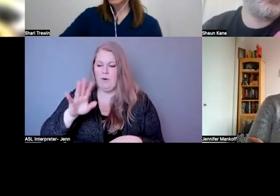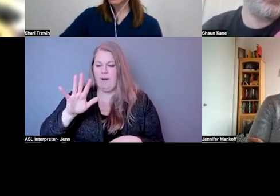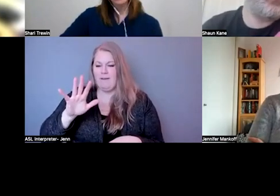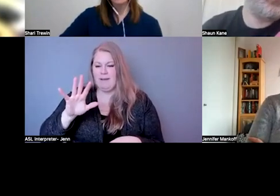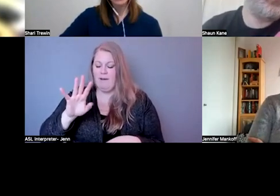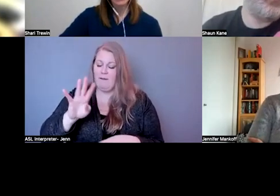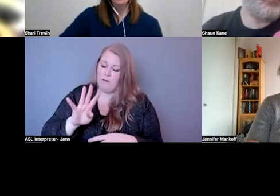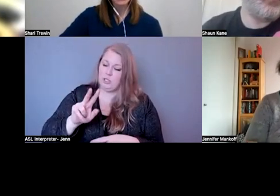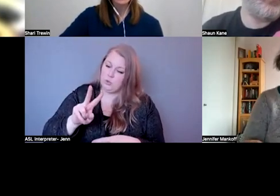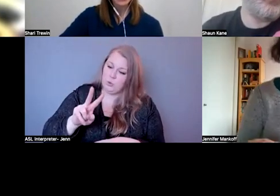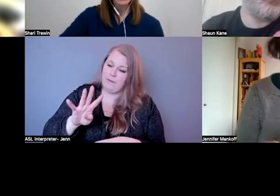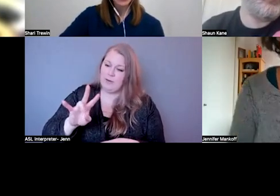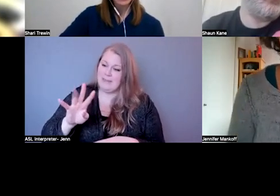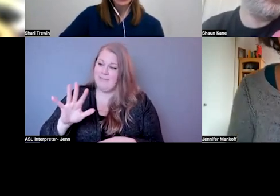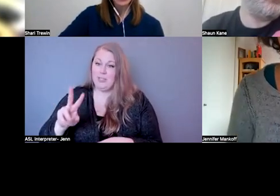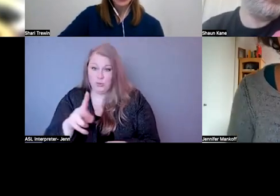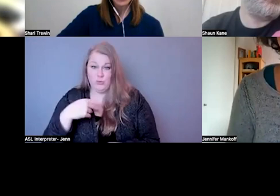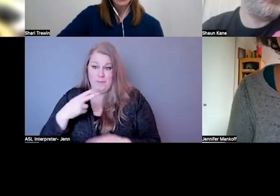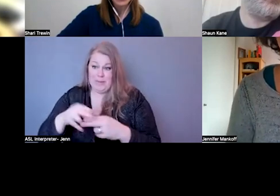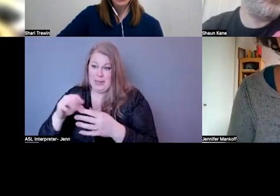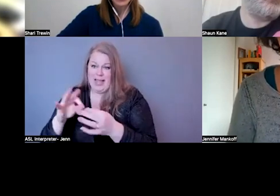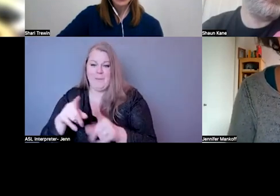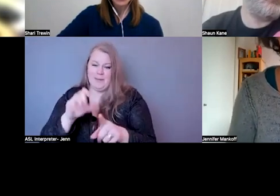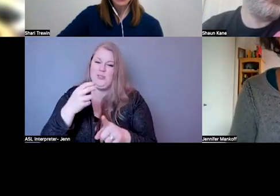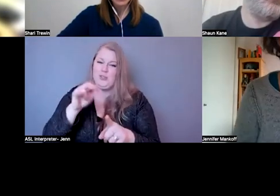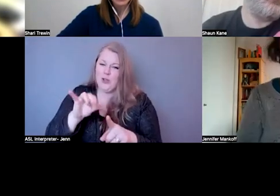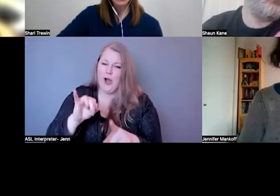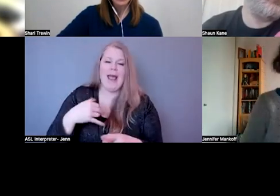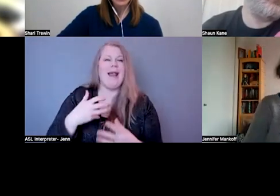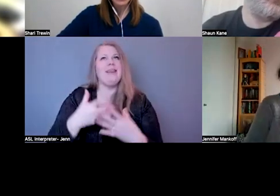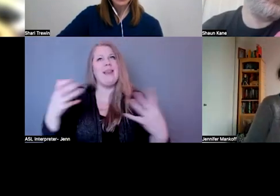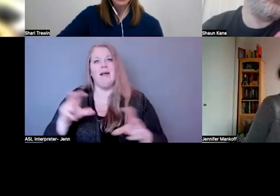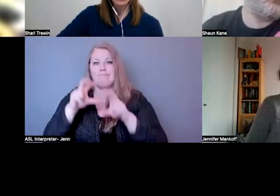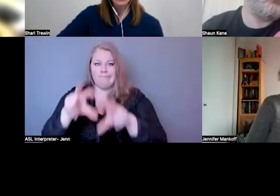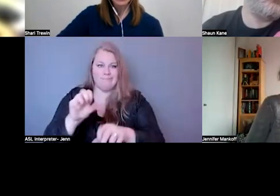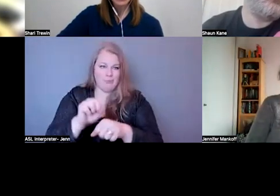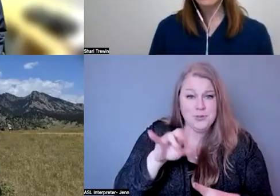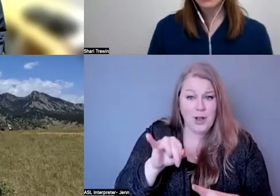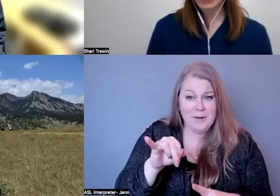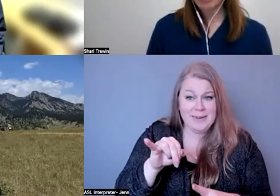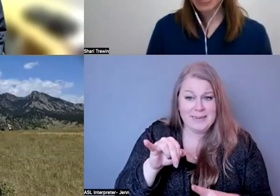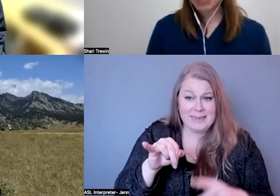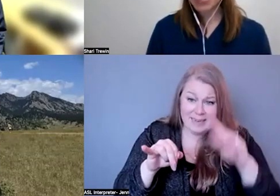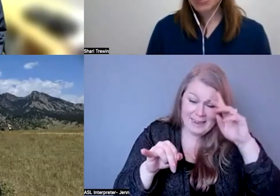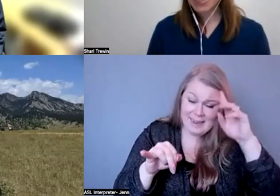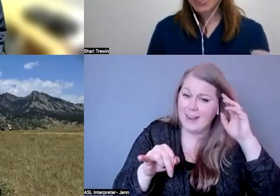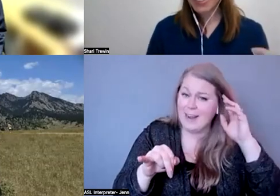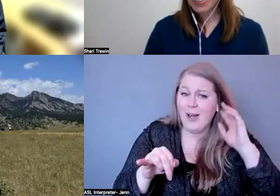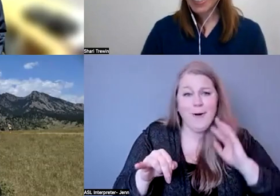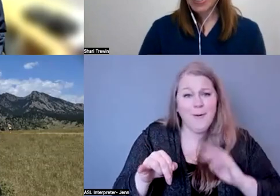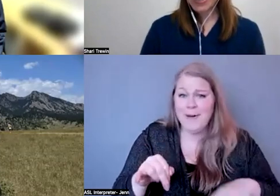the comments there briefly. So Shari had a lot of work on that. Your comments. You're not muted